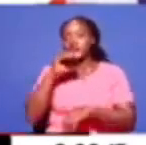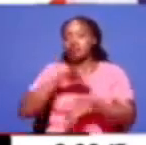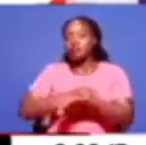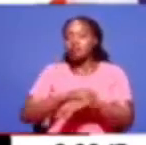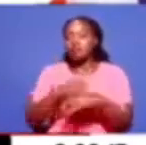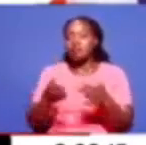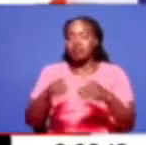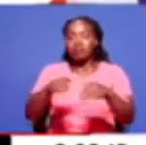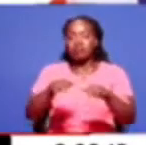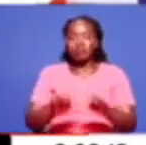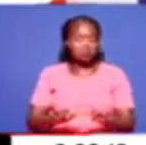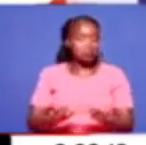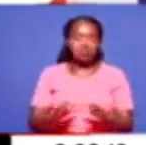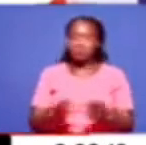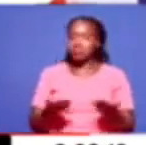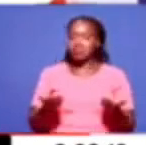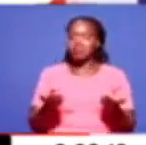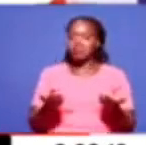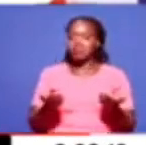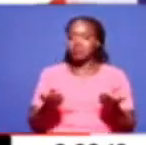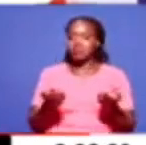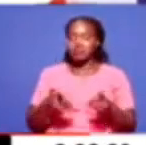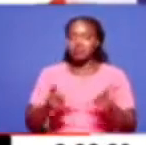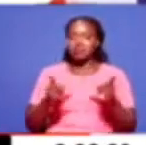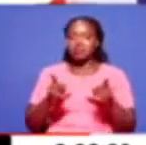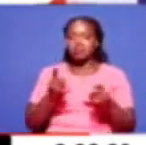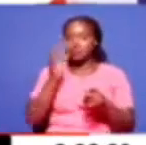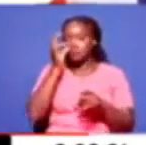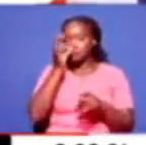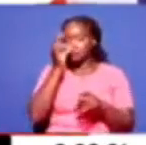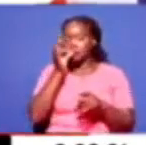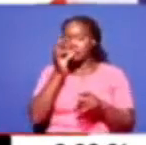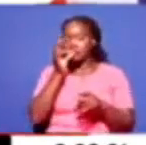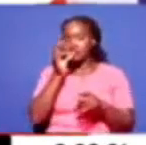buried. Let Mzee Kibaki's soul